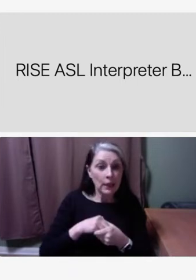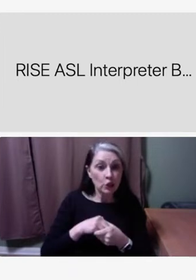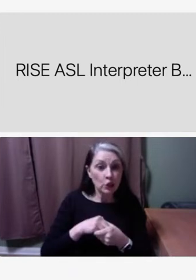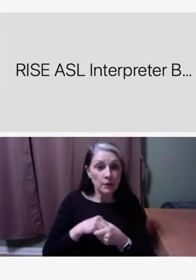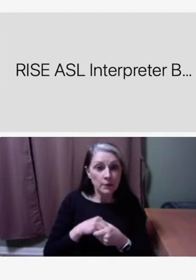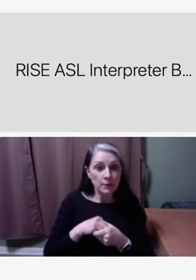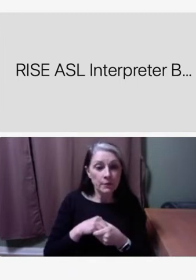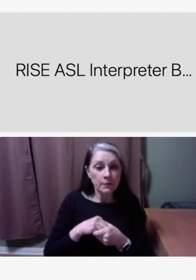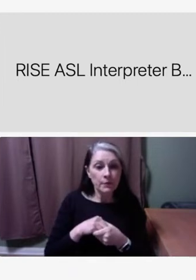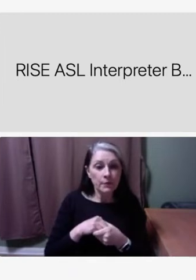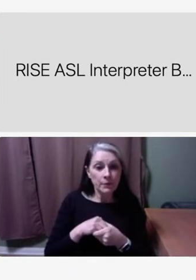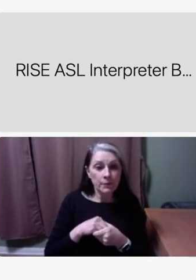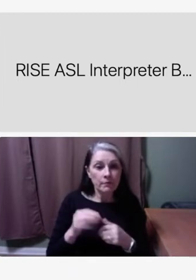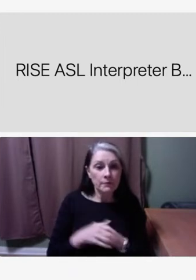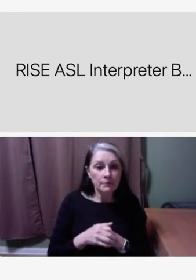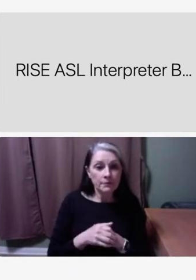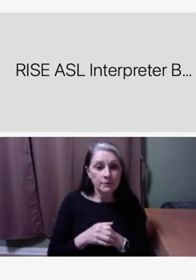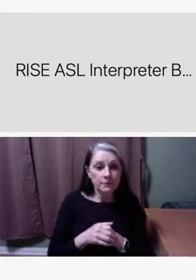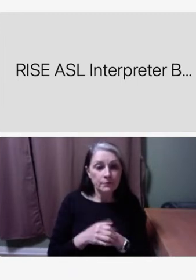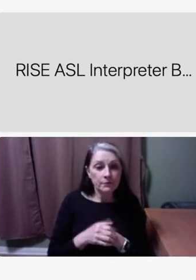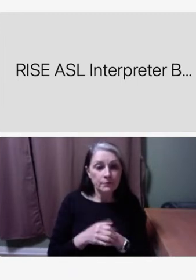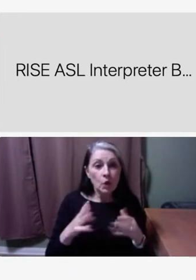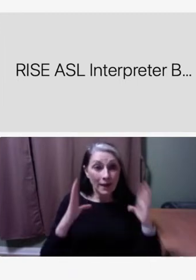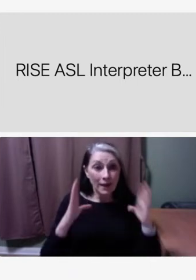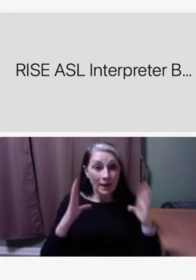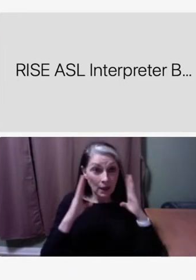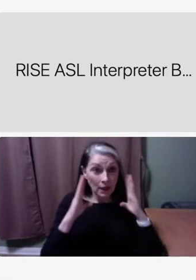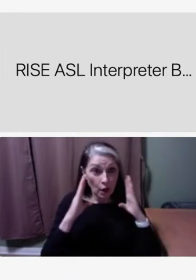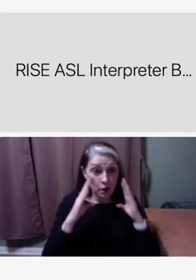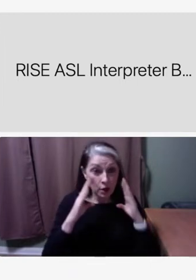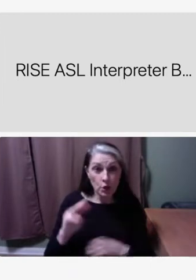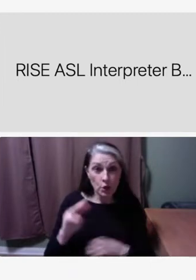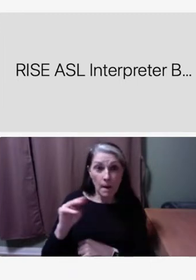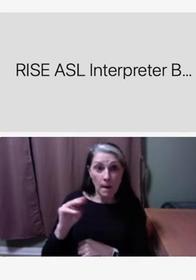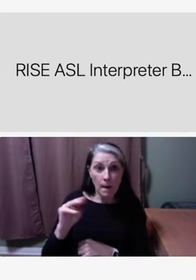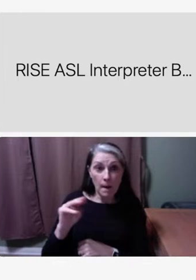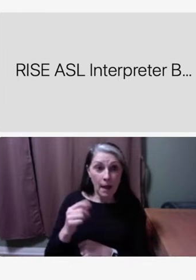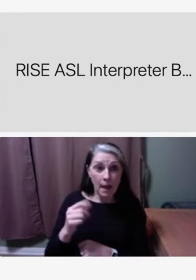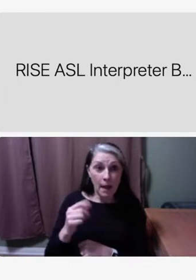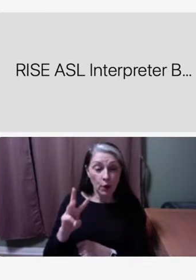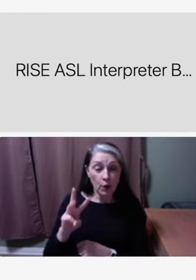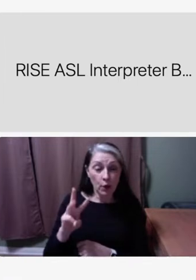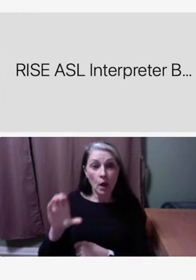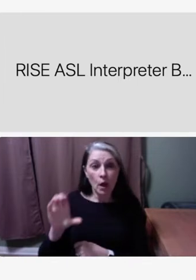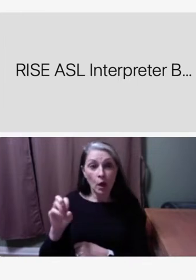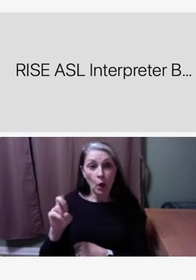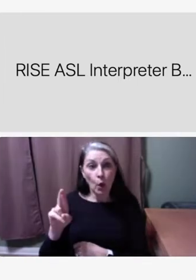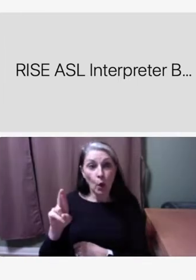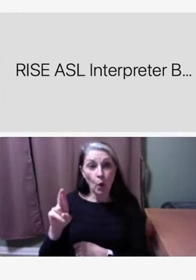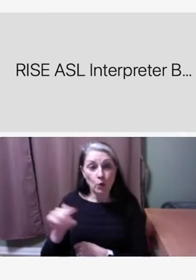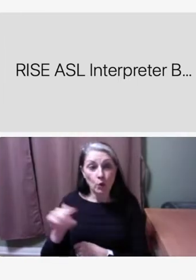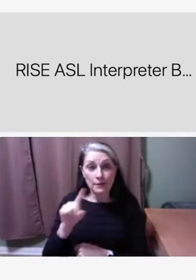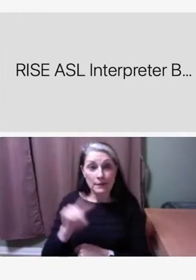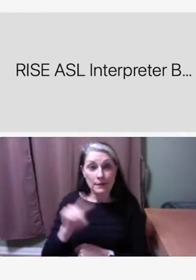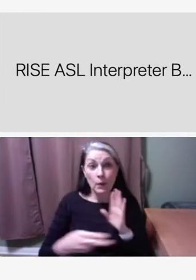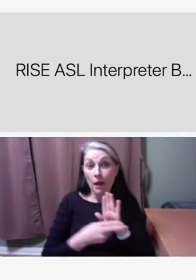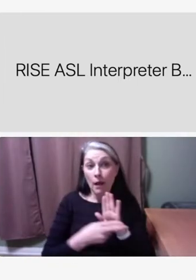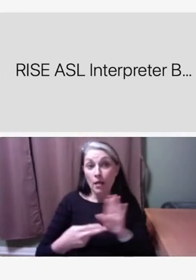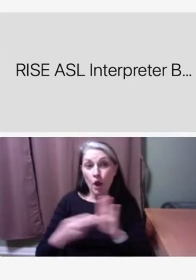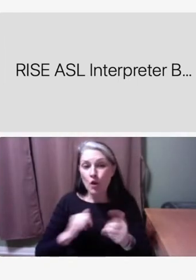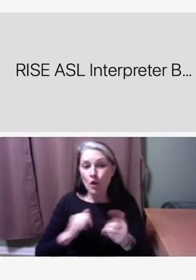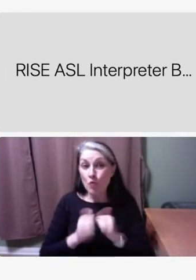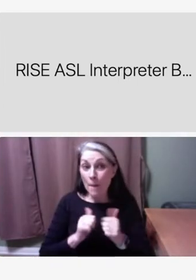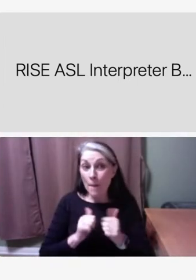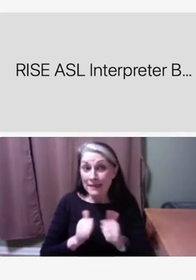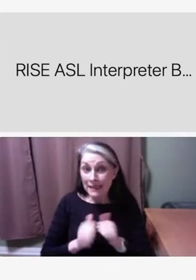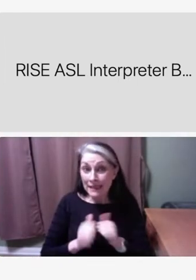it was already acknowledged as far as Matthew Cortez. We had a logo competition, and Matthew